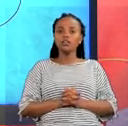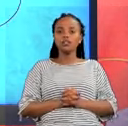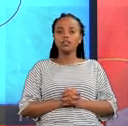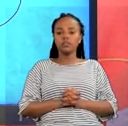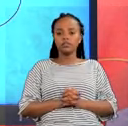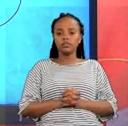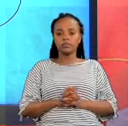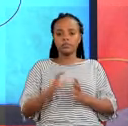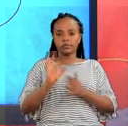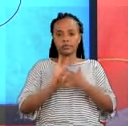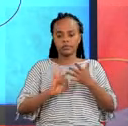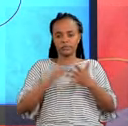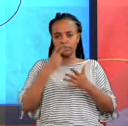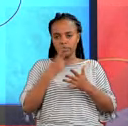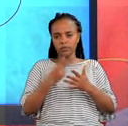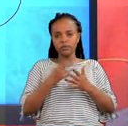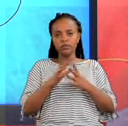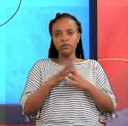It has this form.